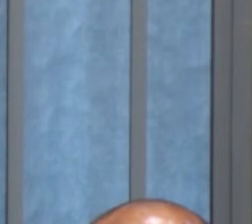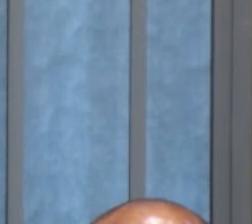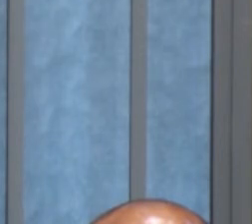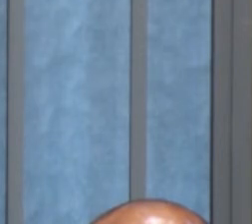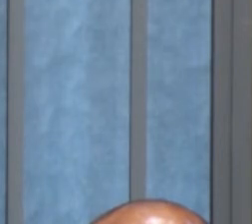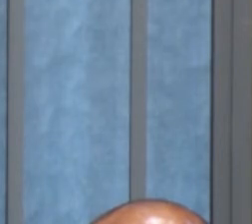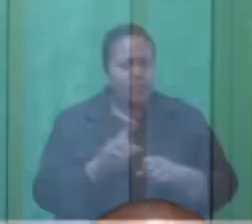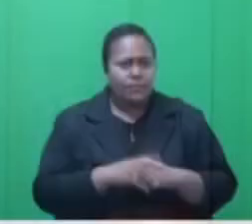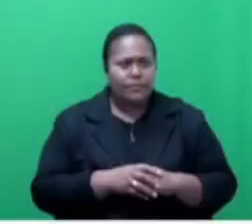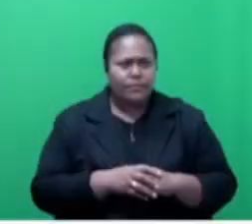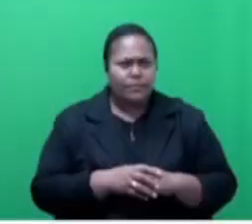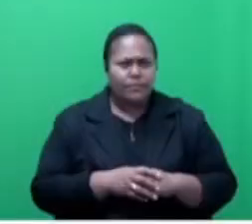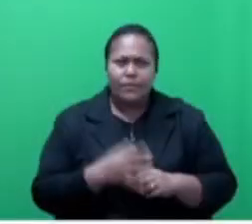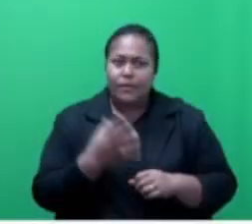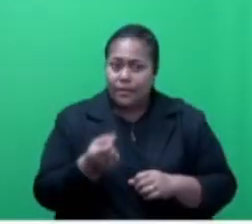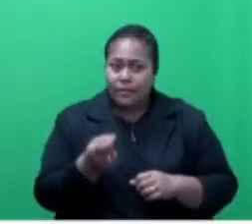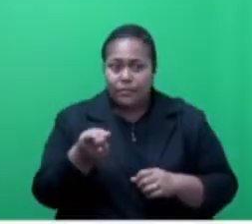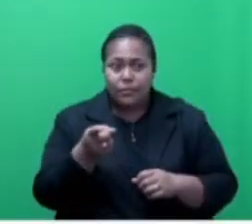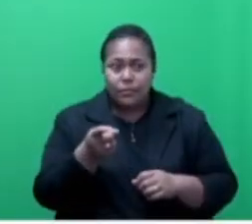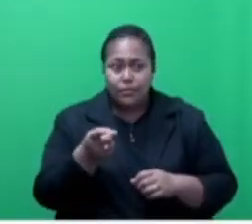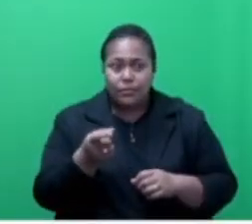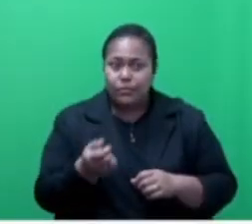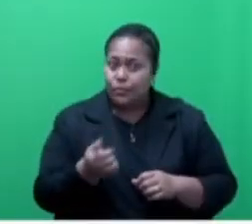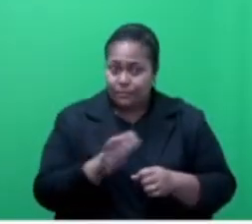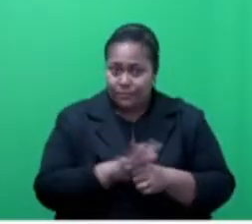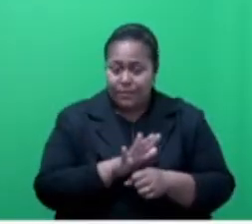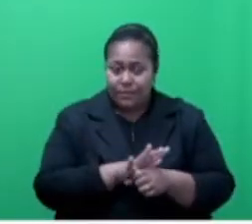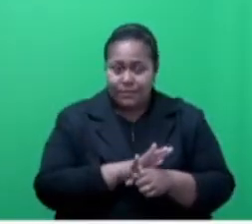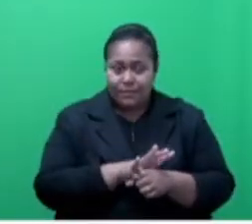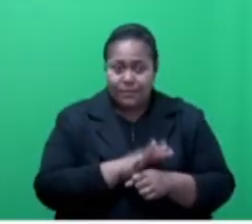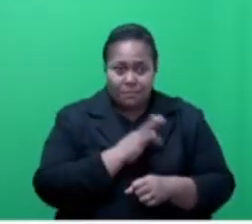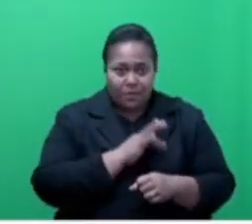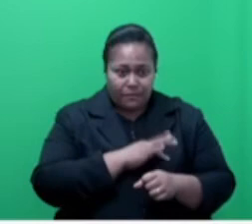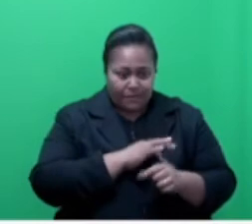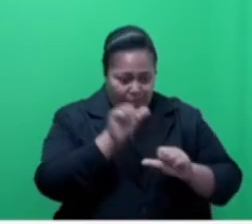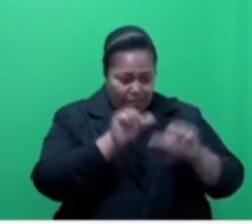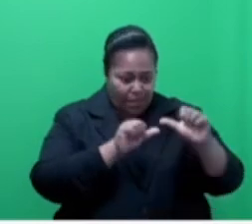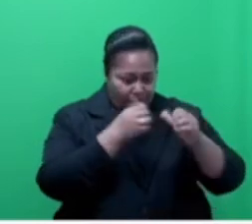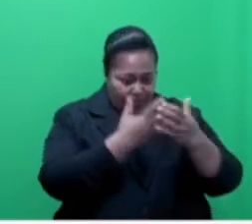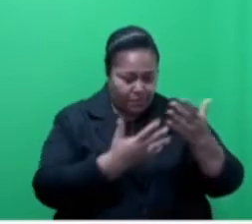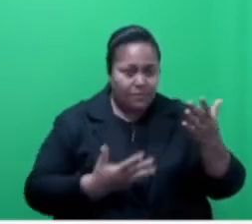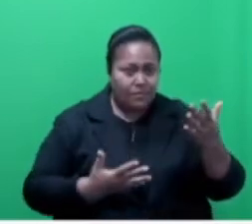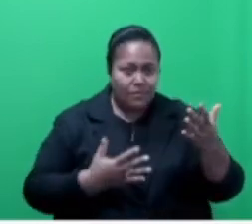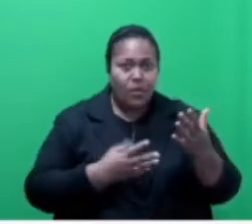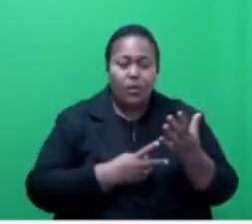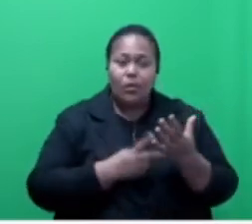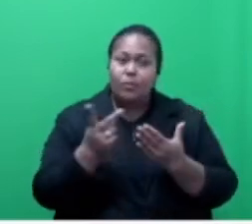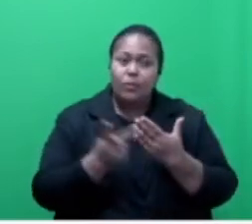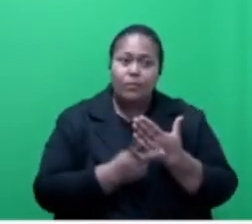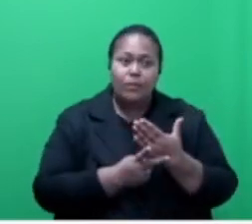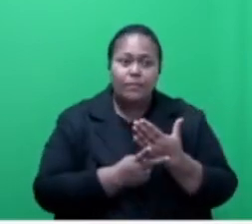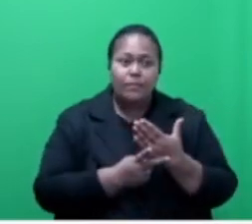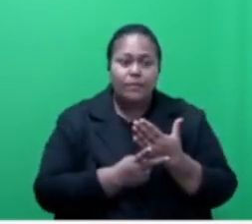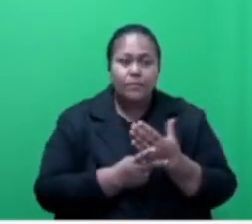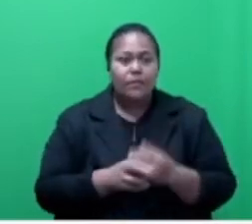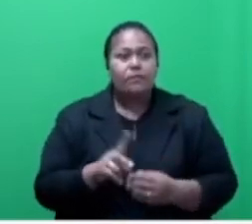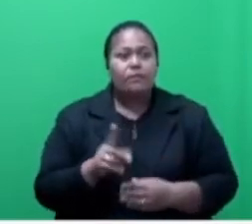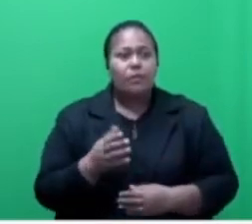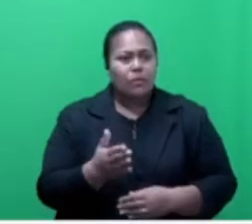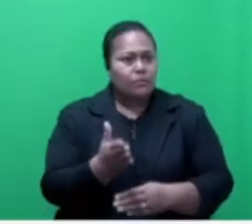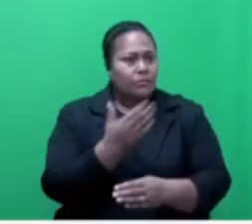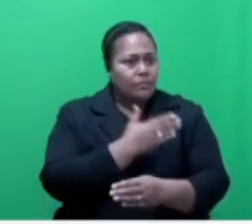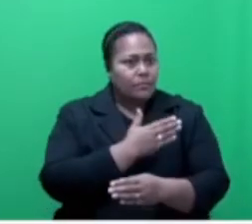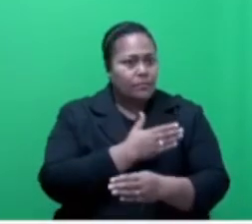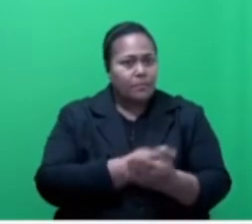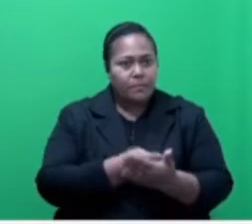has a cost-benefit analysis been done on this scheme in terms of premium being paid and the benefits? Thank